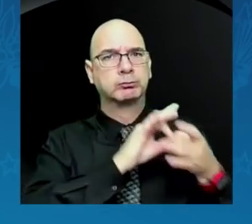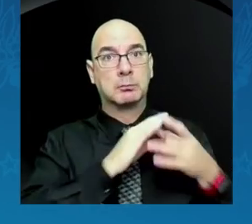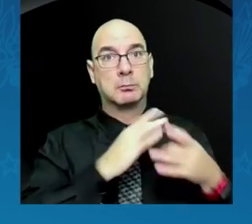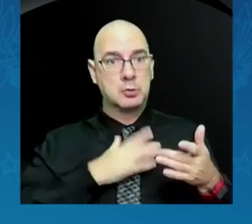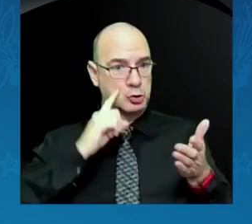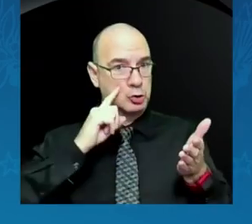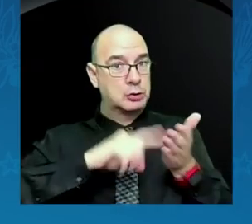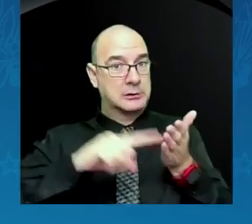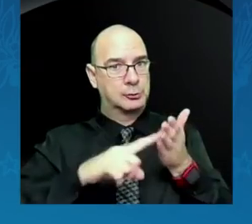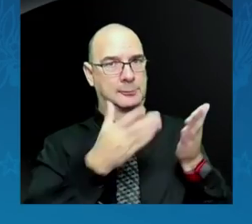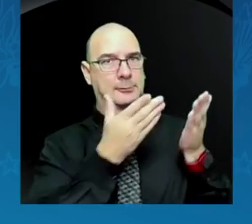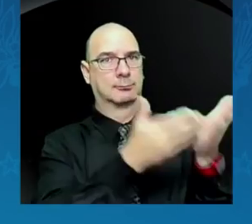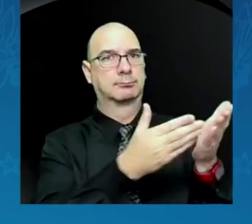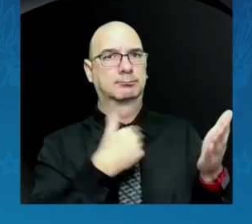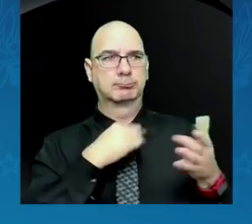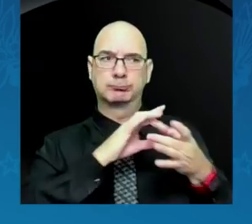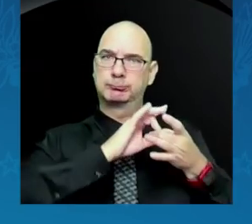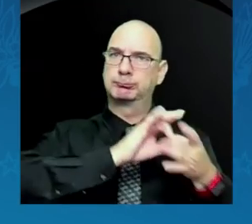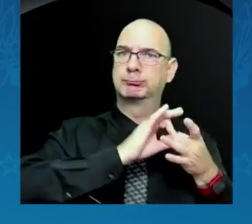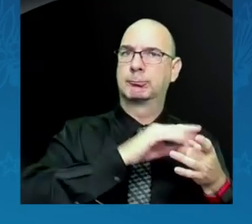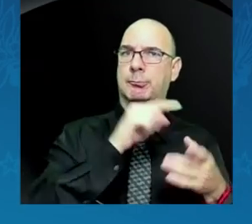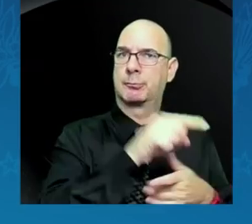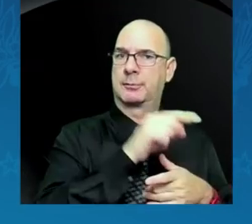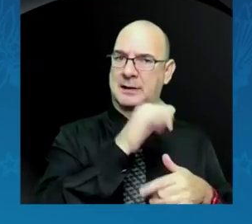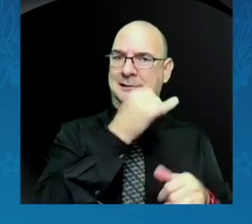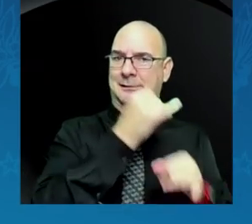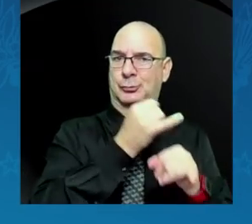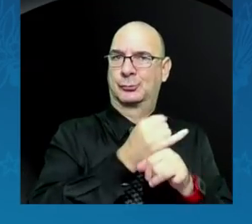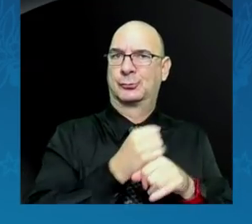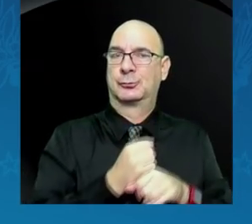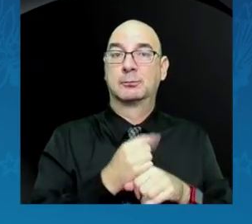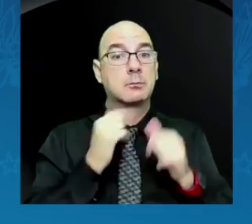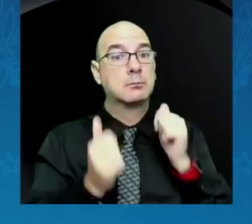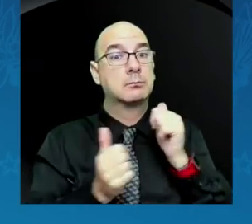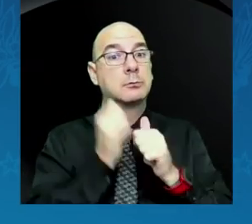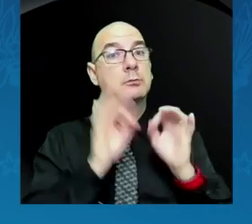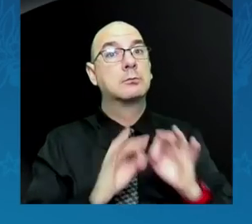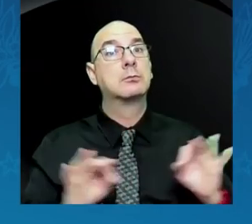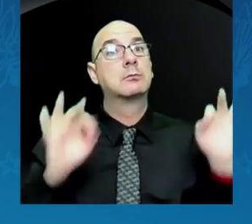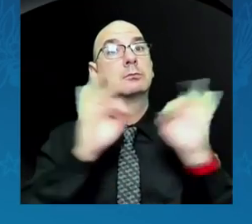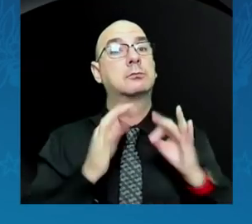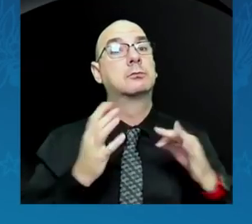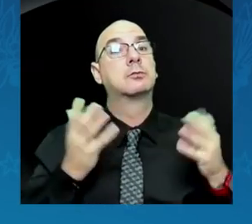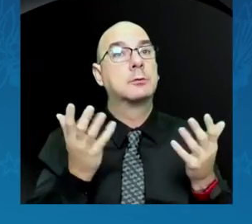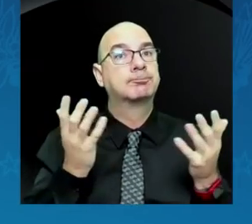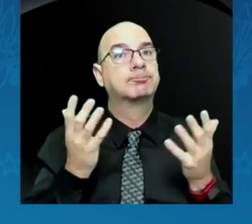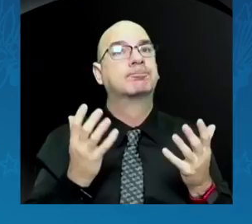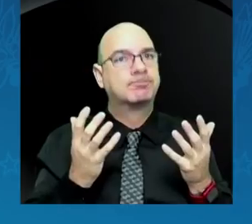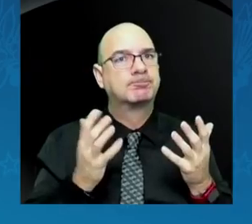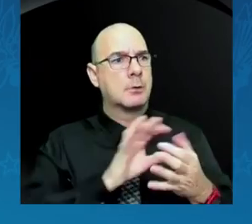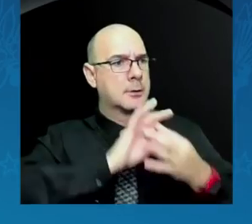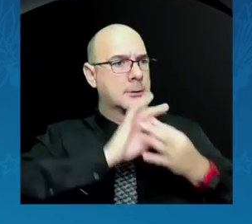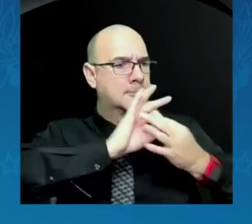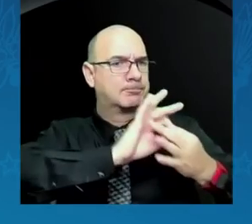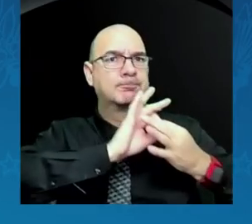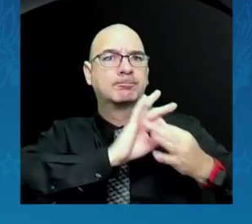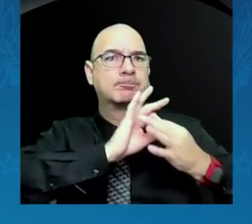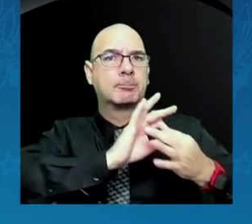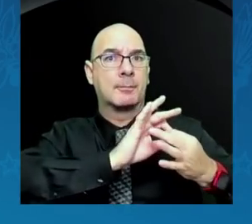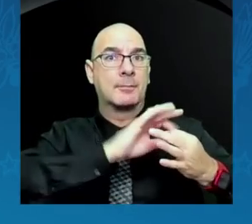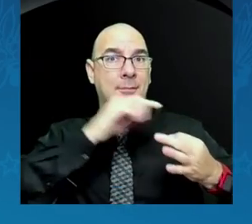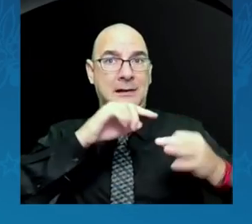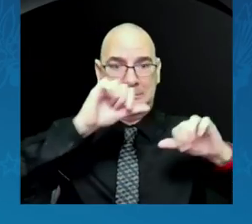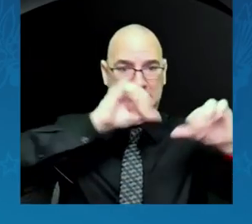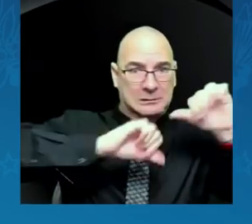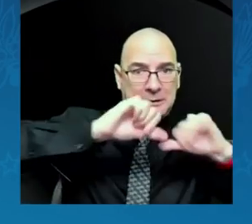most significant is that the relationship between the scientists and the scientific research that has